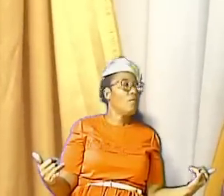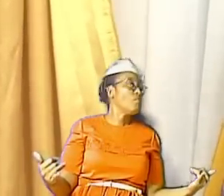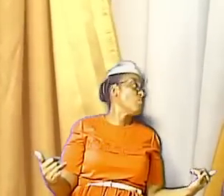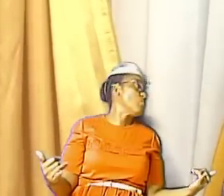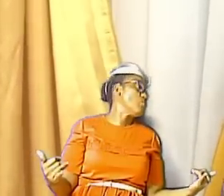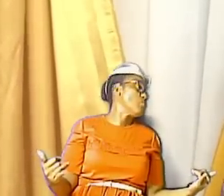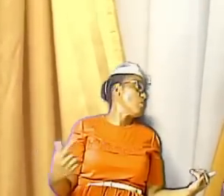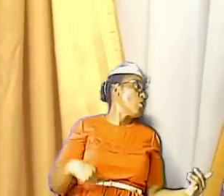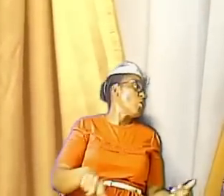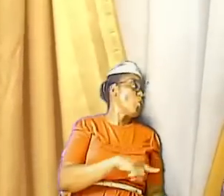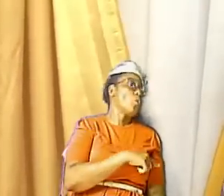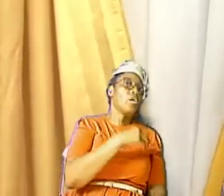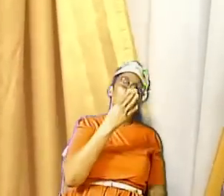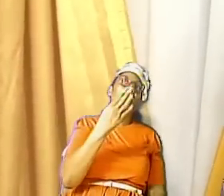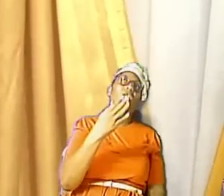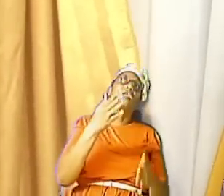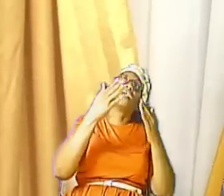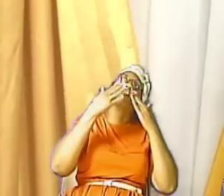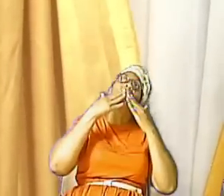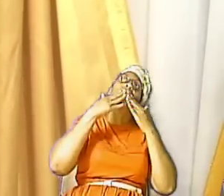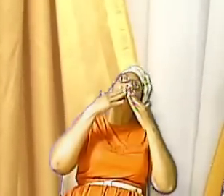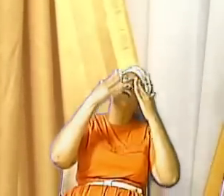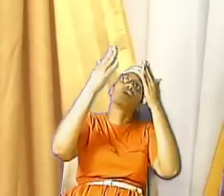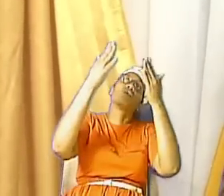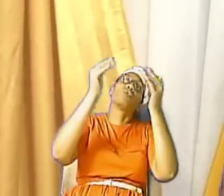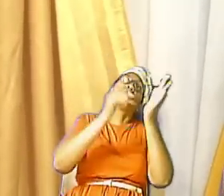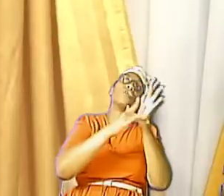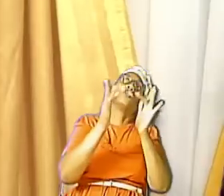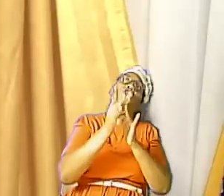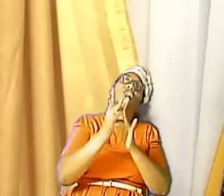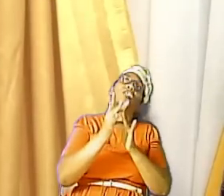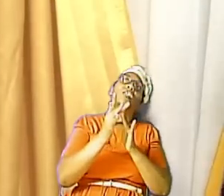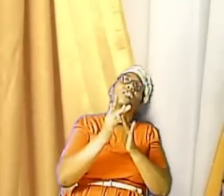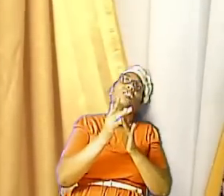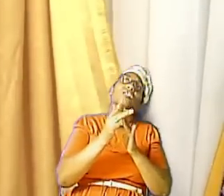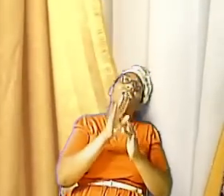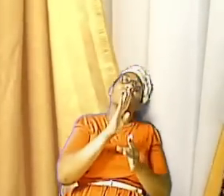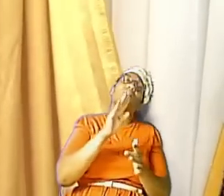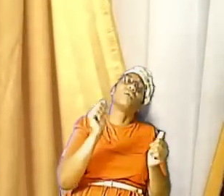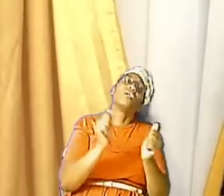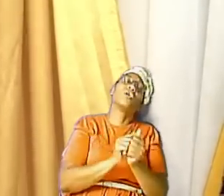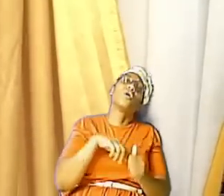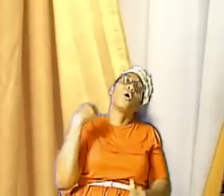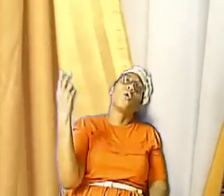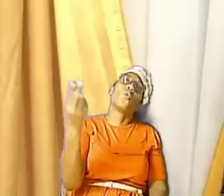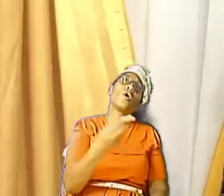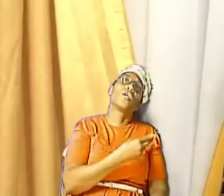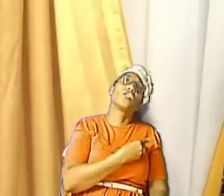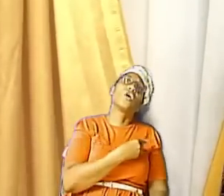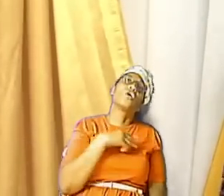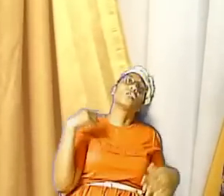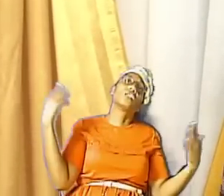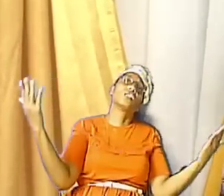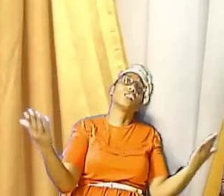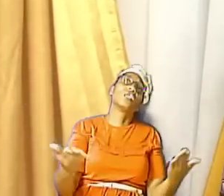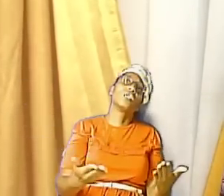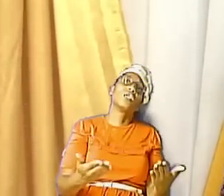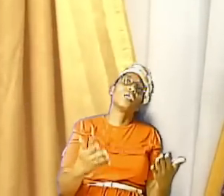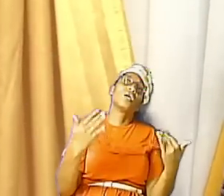Amen. We say thank you, Lord, for being with us, for being in this house, for being in this